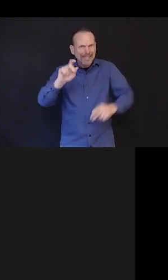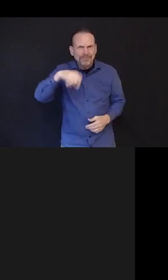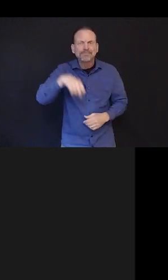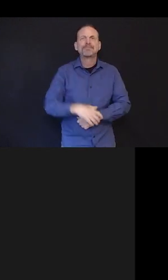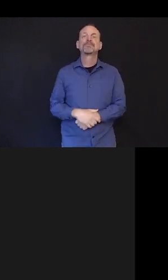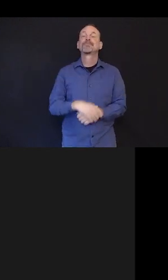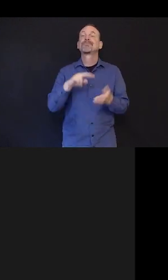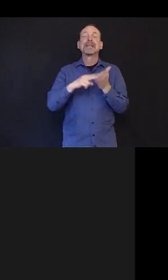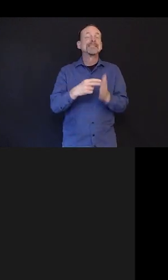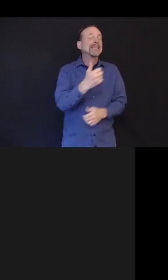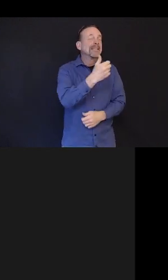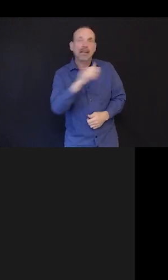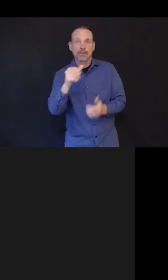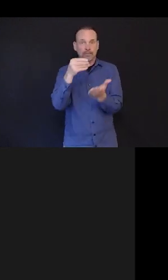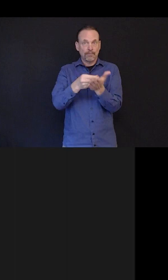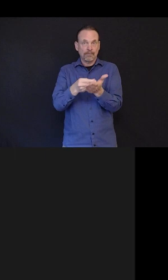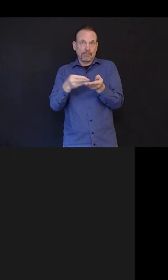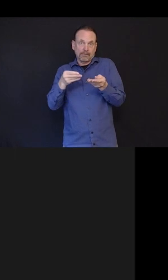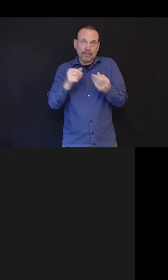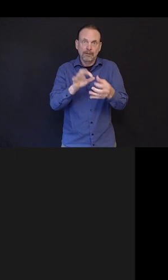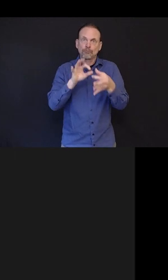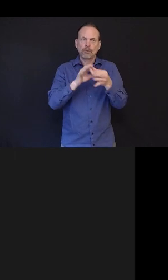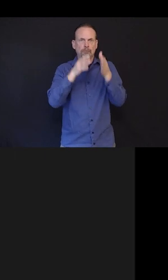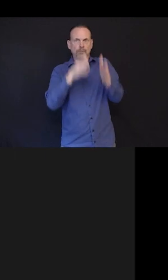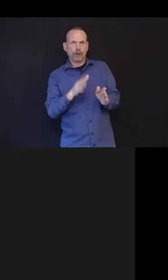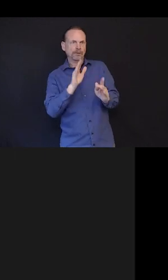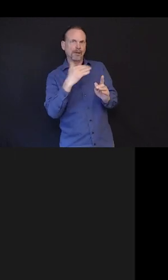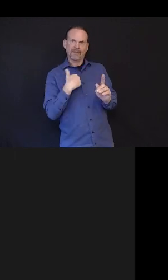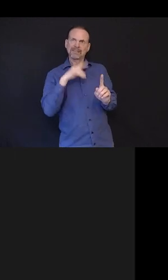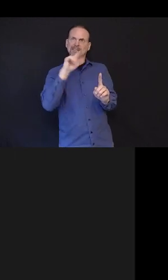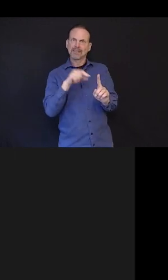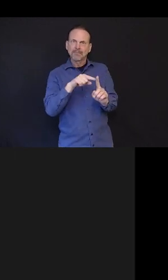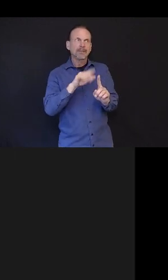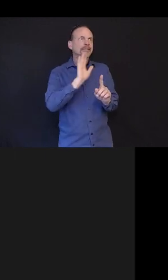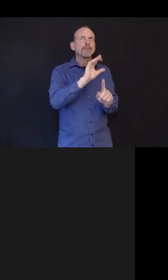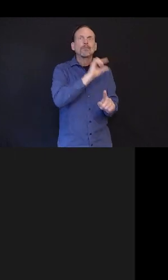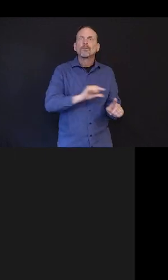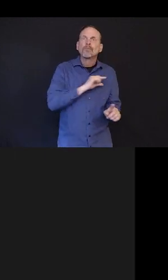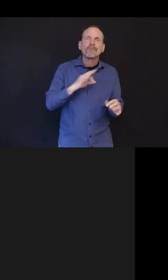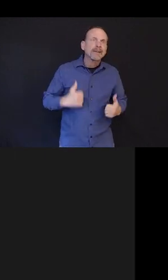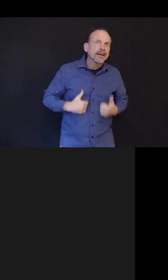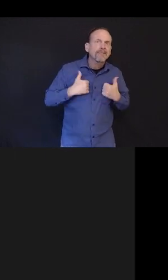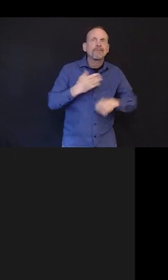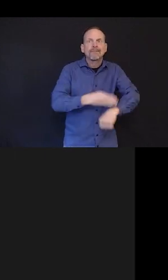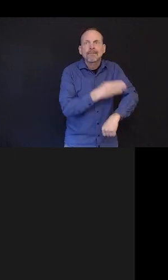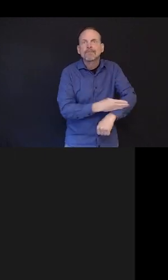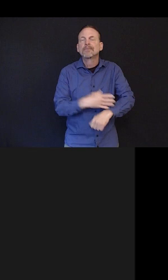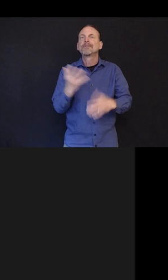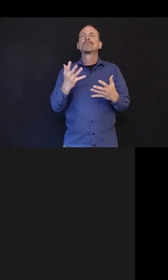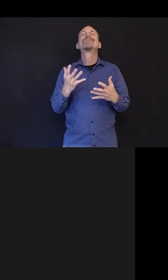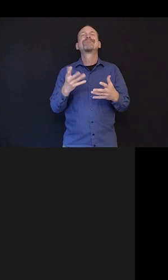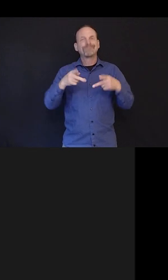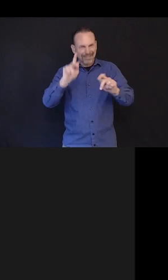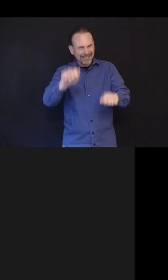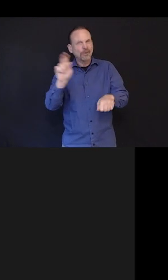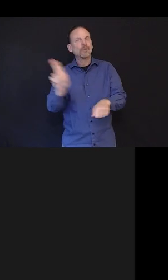in the original legislation are quite broad. So any expense that can be directly correlated to improving